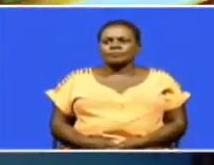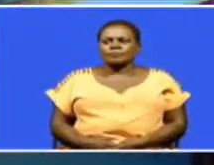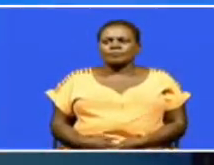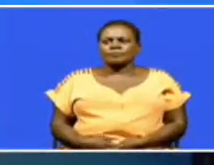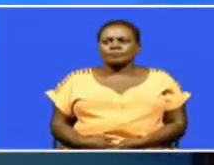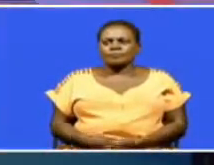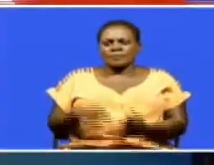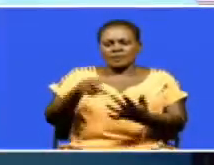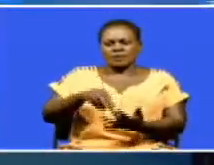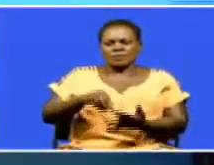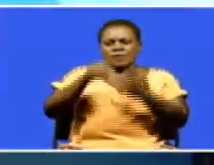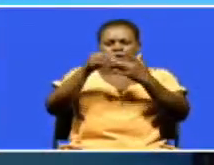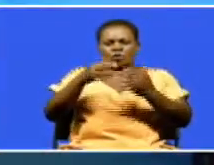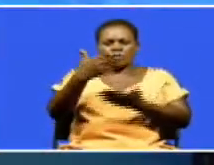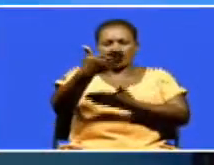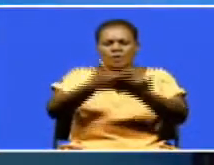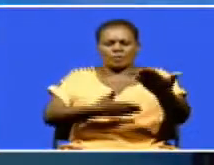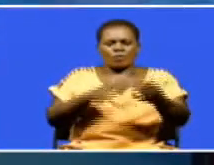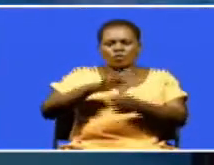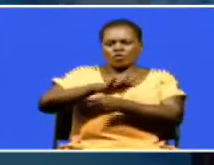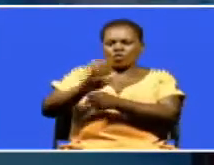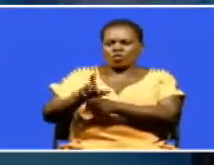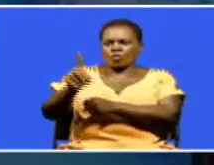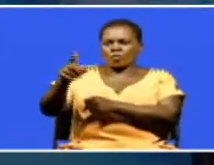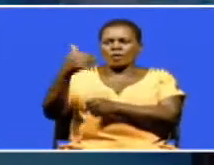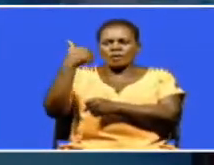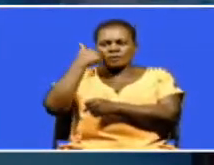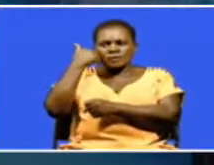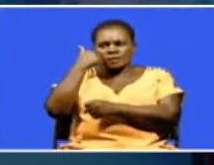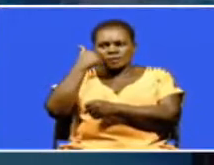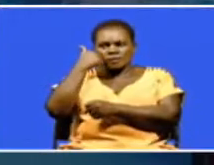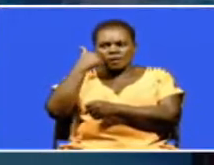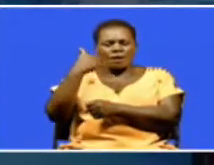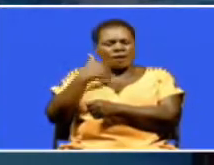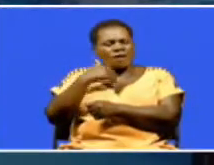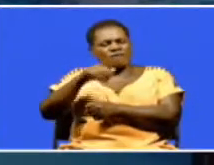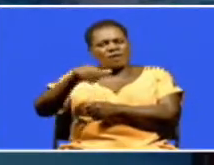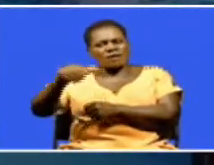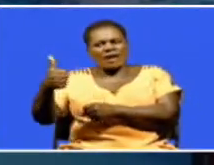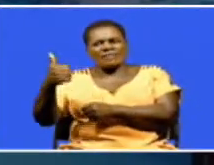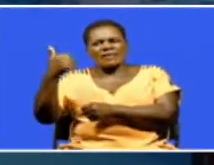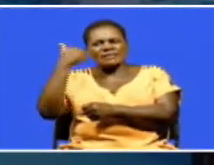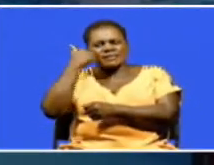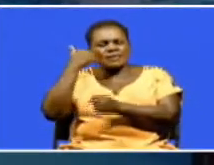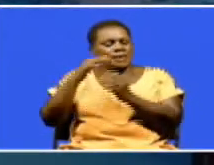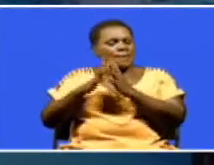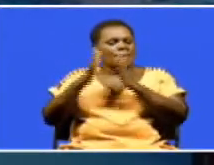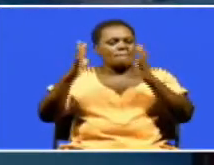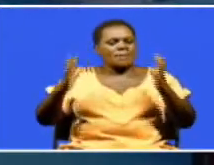To a special report on the COVID-19 global pandemic brought with it another epidemic that if not dealt with